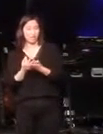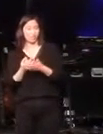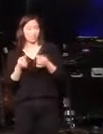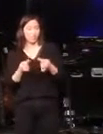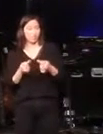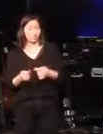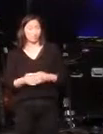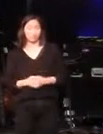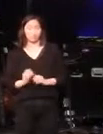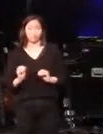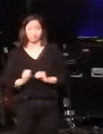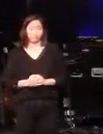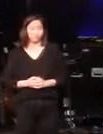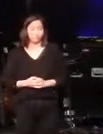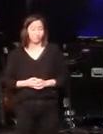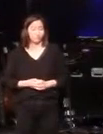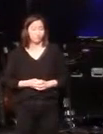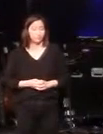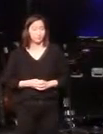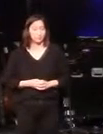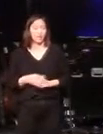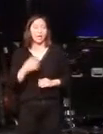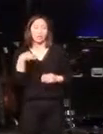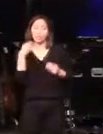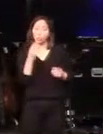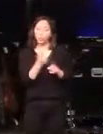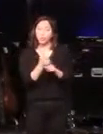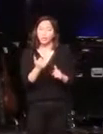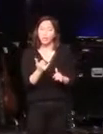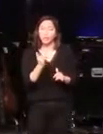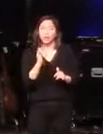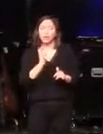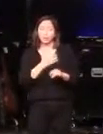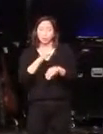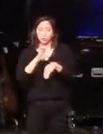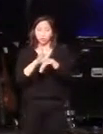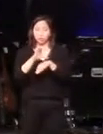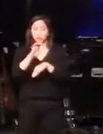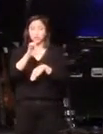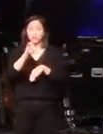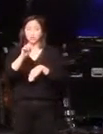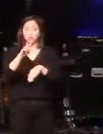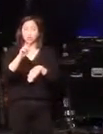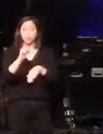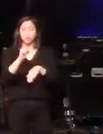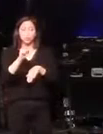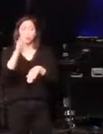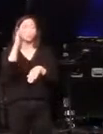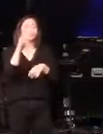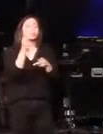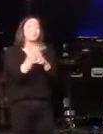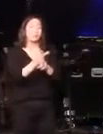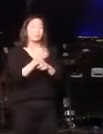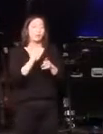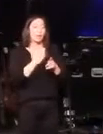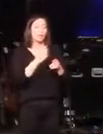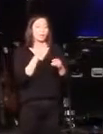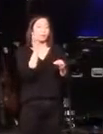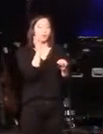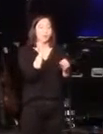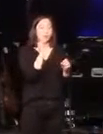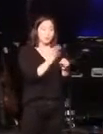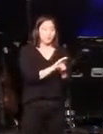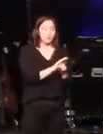Cedars Church is going to keep its commitments financially to God. We're going to give our 10%. We're going to make sure our